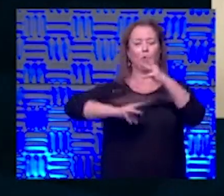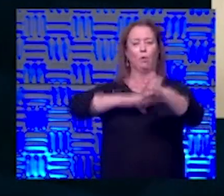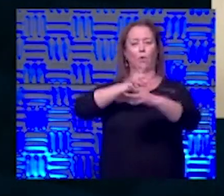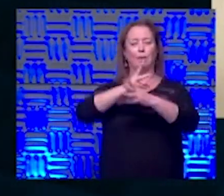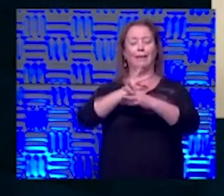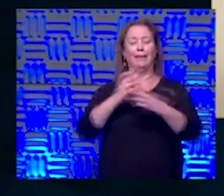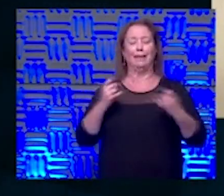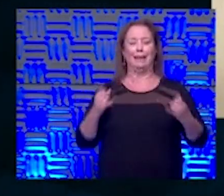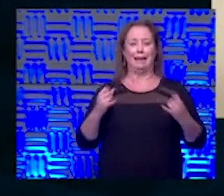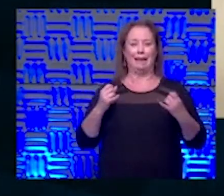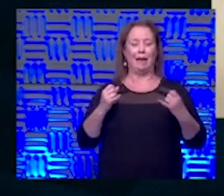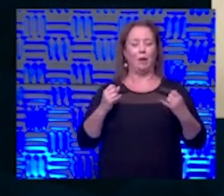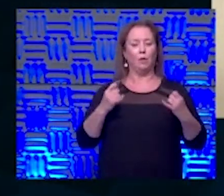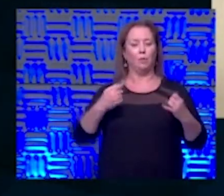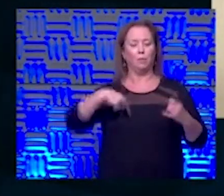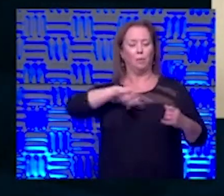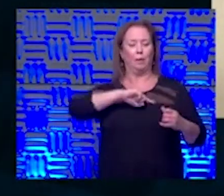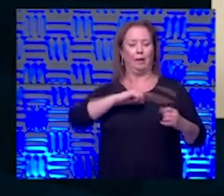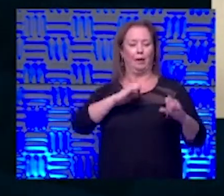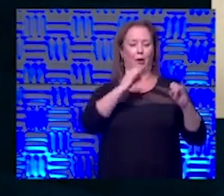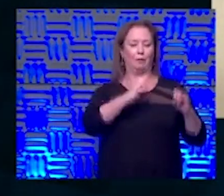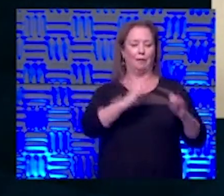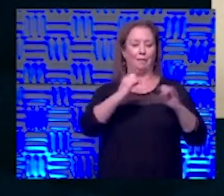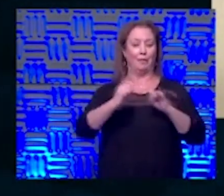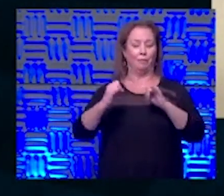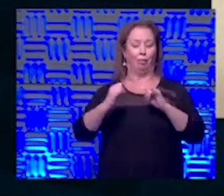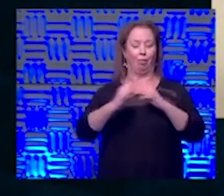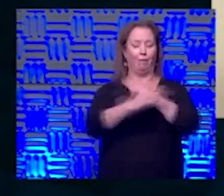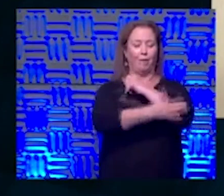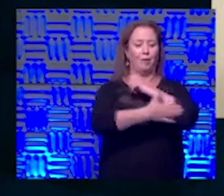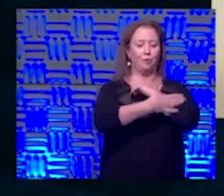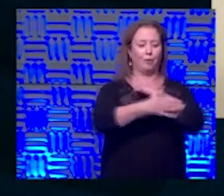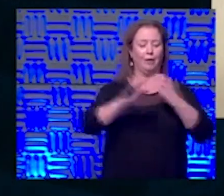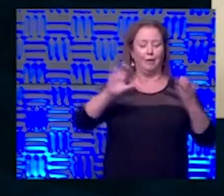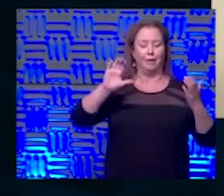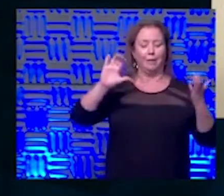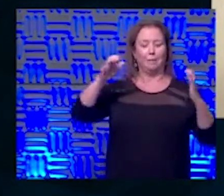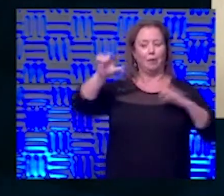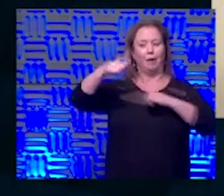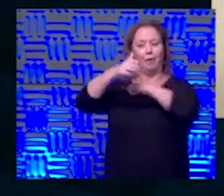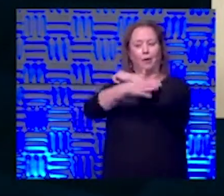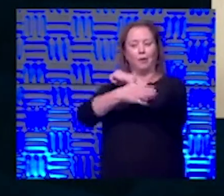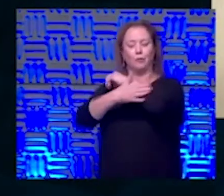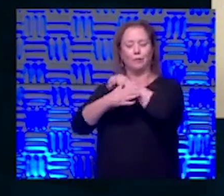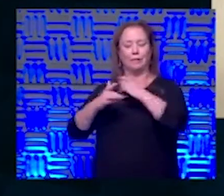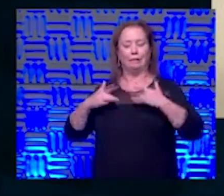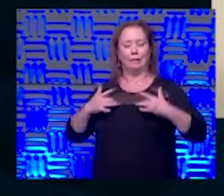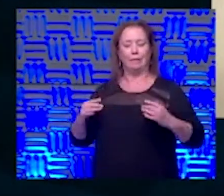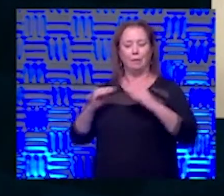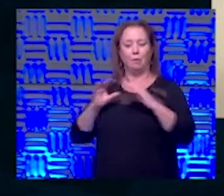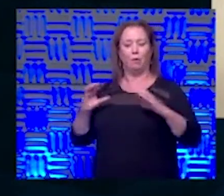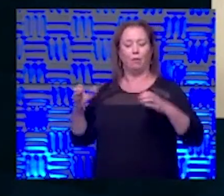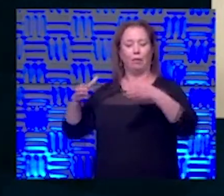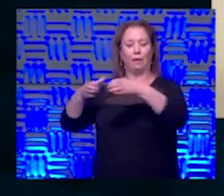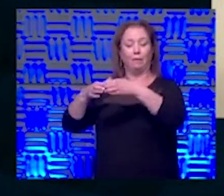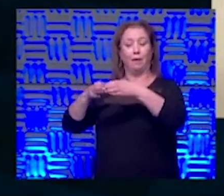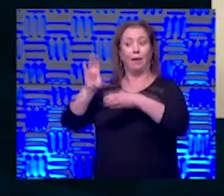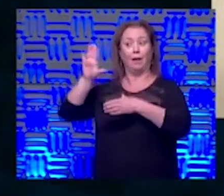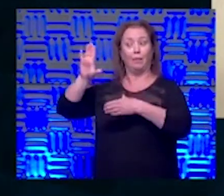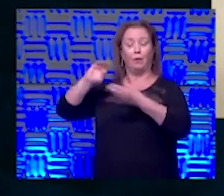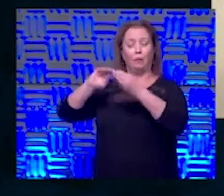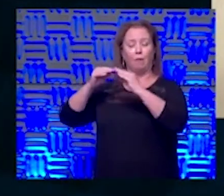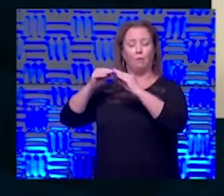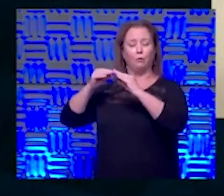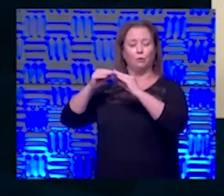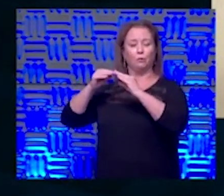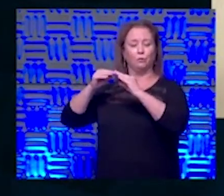we are quite the individualistic society versus other countries in which it's more collectivistic, in which they've also seen their numbers, I think, dive much